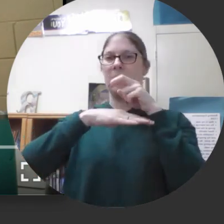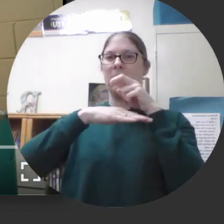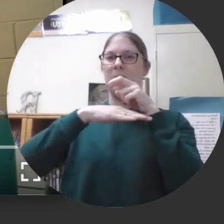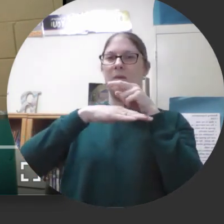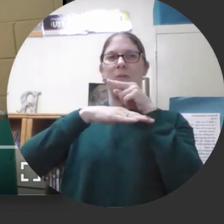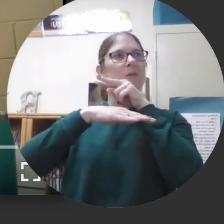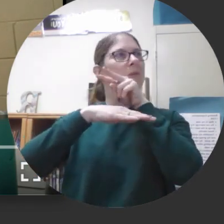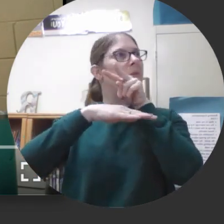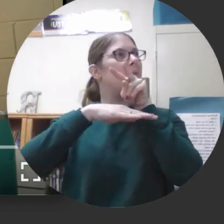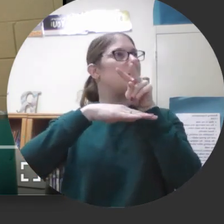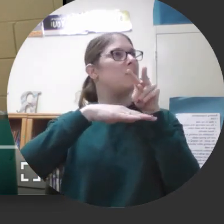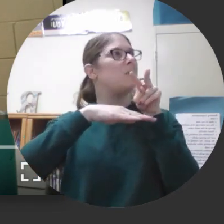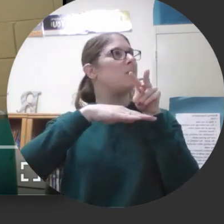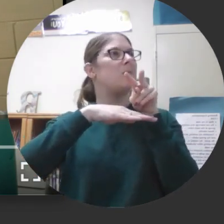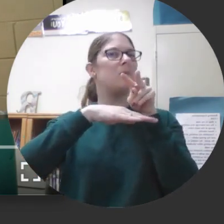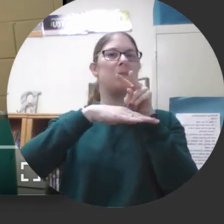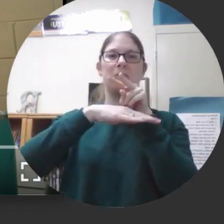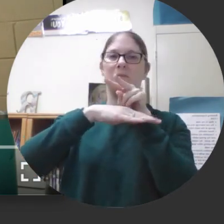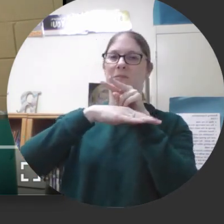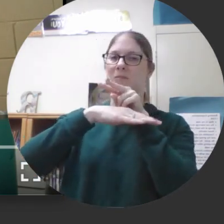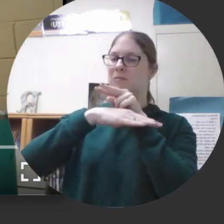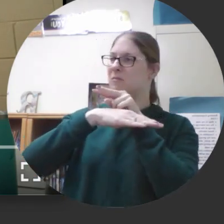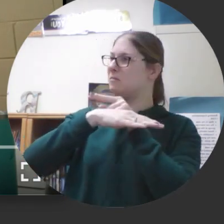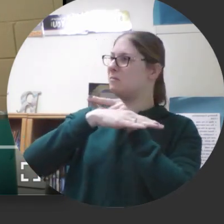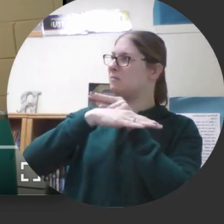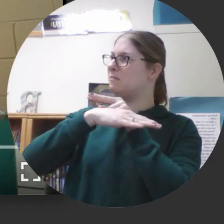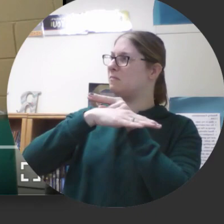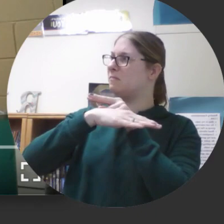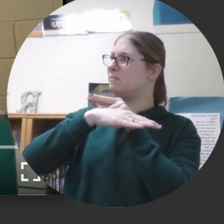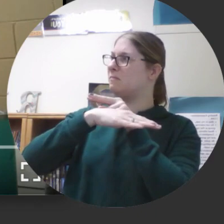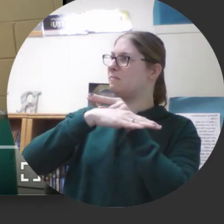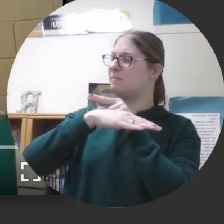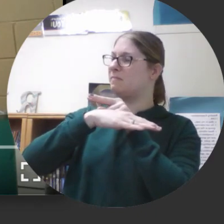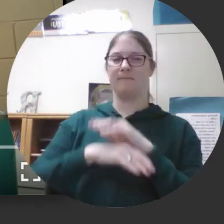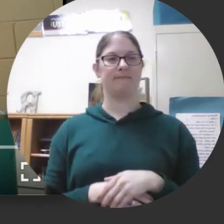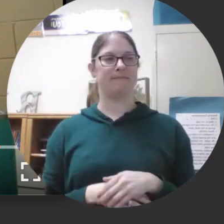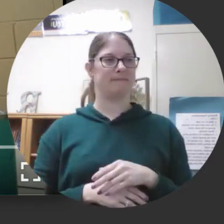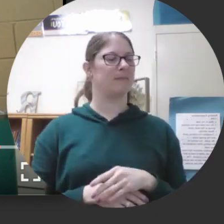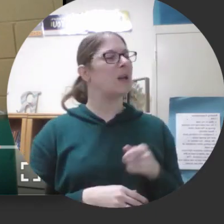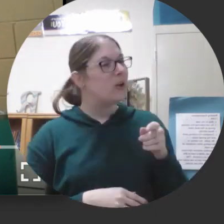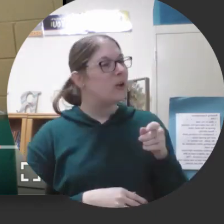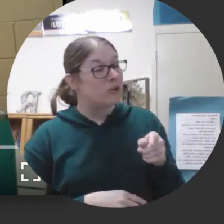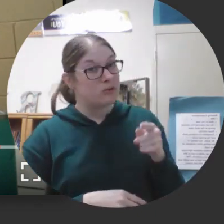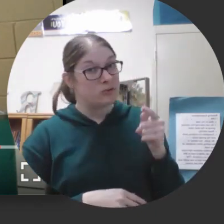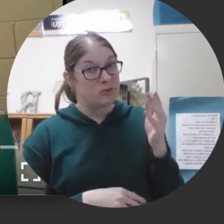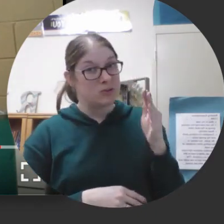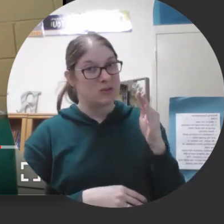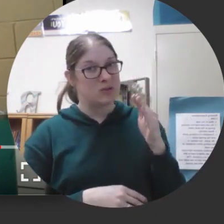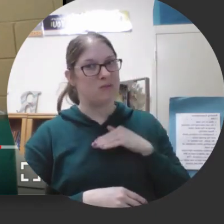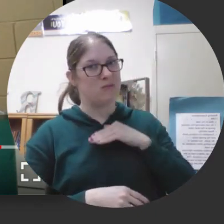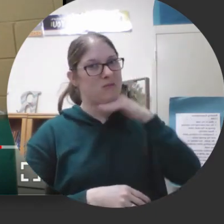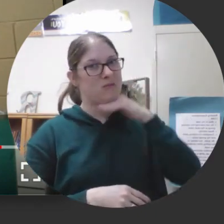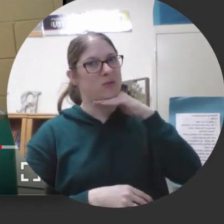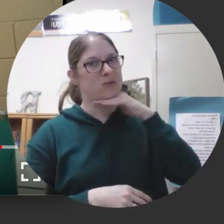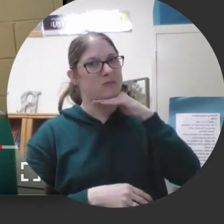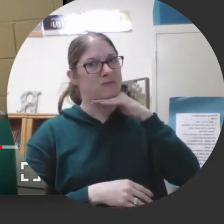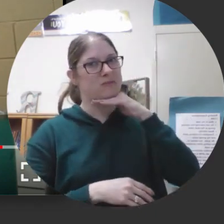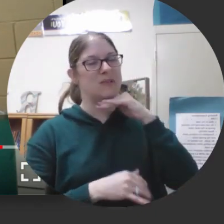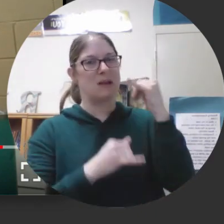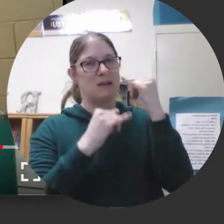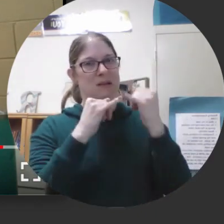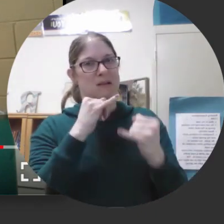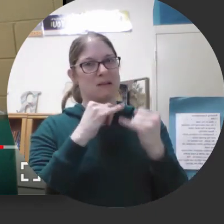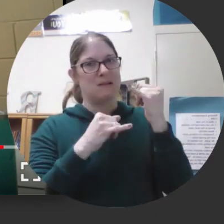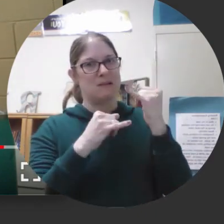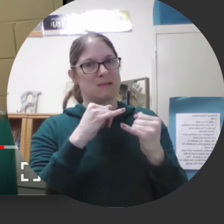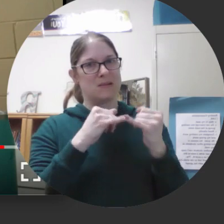however, chirrup. You've had enough, haven't you, said Kirsty. We'll keep that last sardine for later. Her fingers were oily,